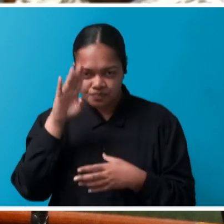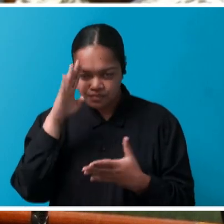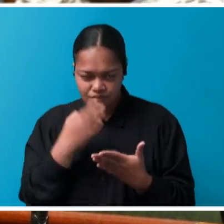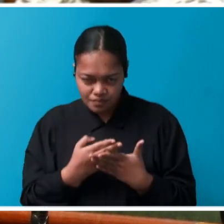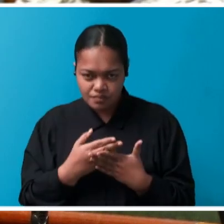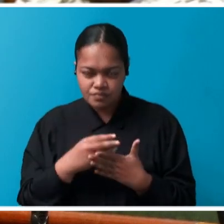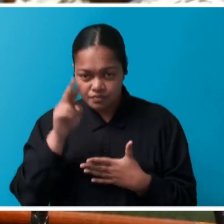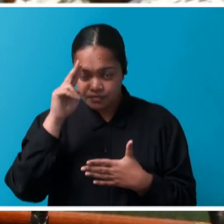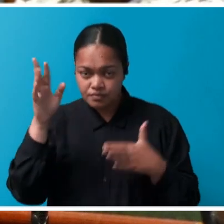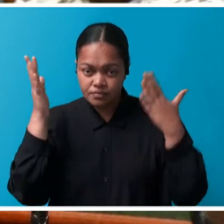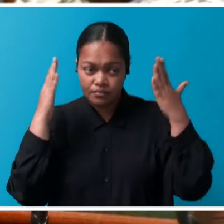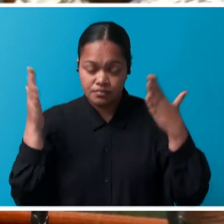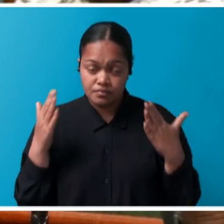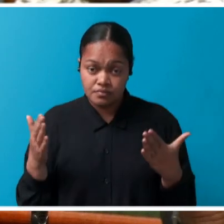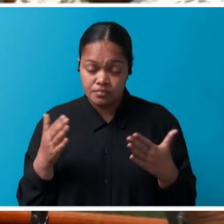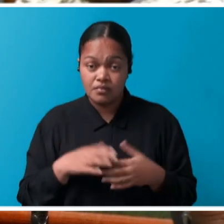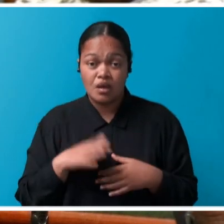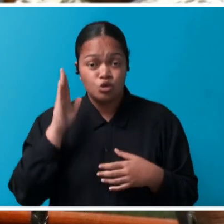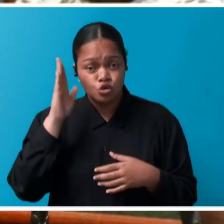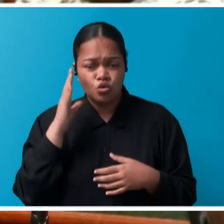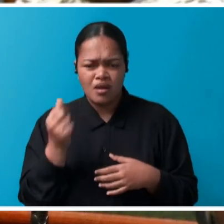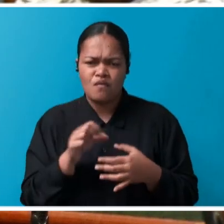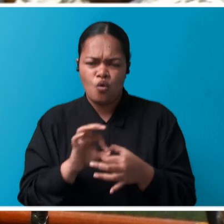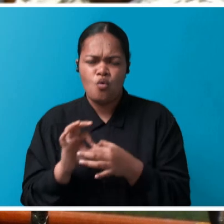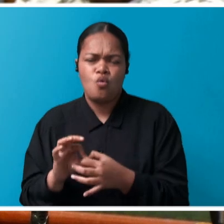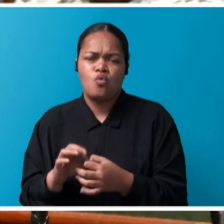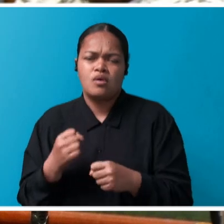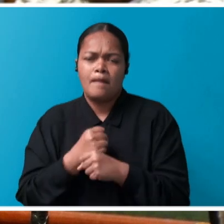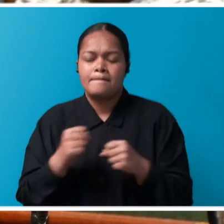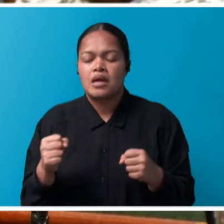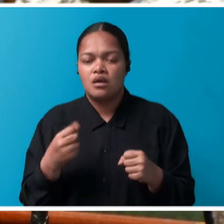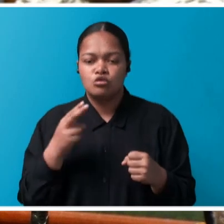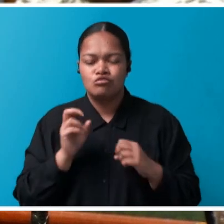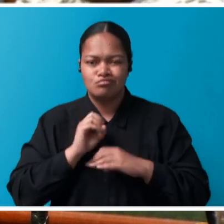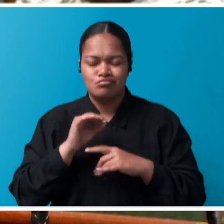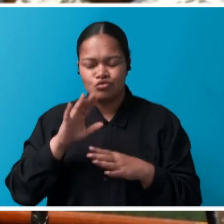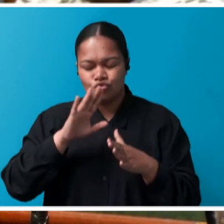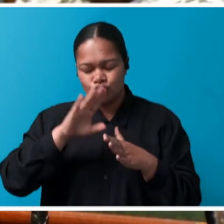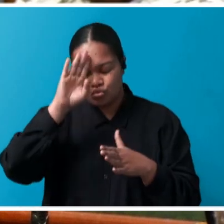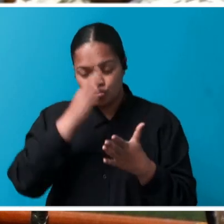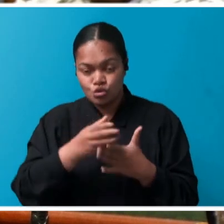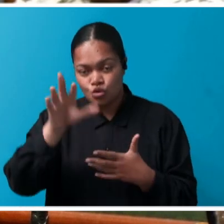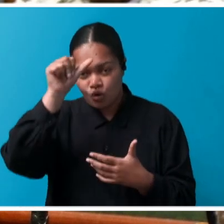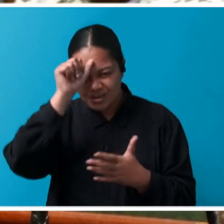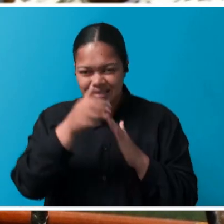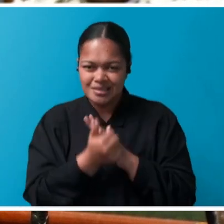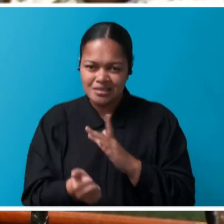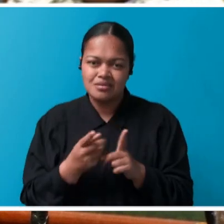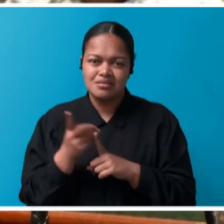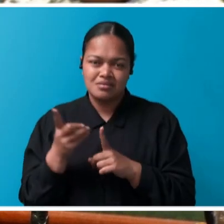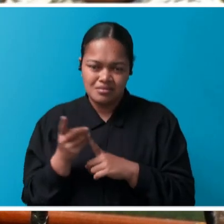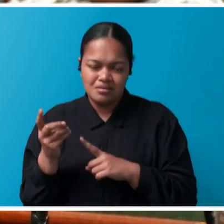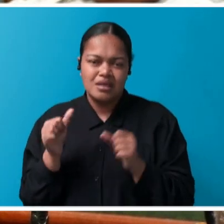sir, the fact is that schools have its own power to improve students' knowledge, skills, and to encourage the development of